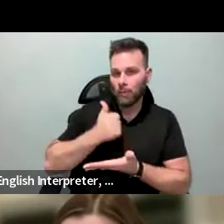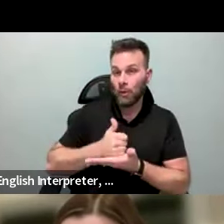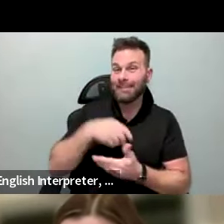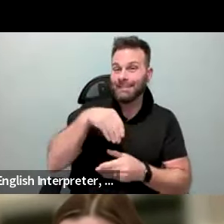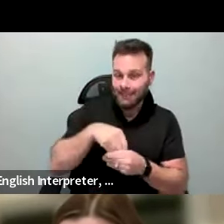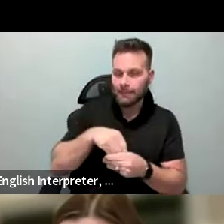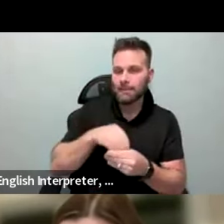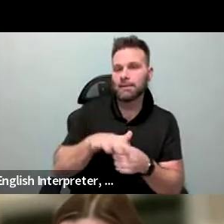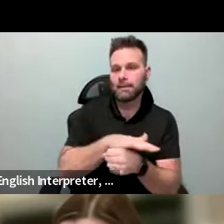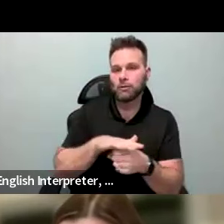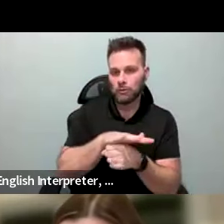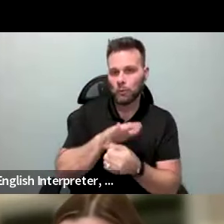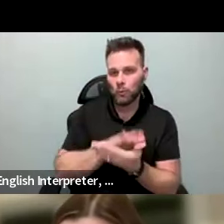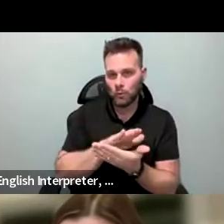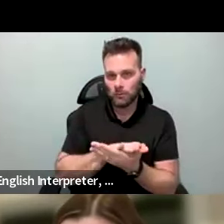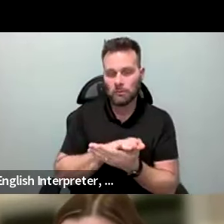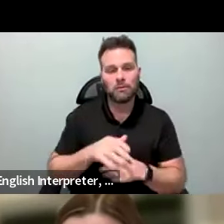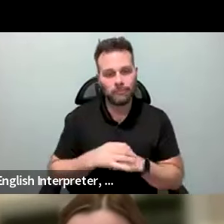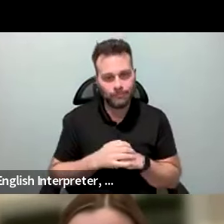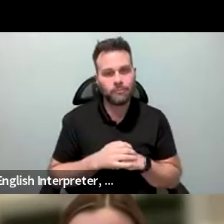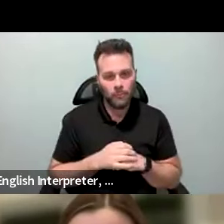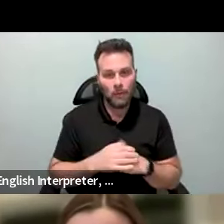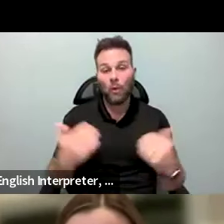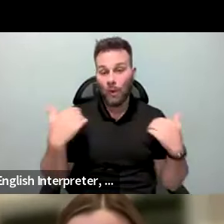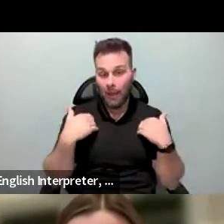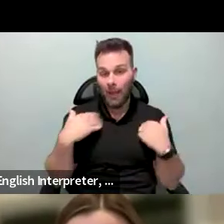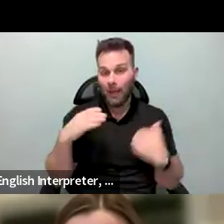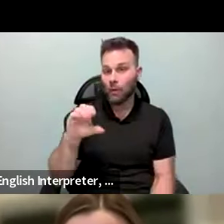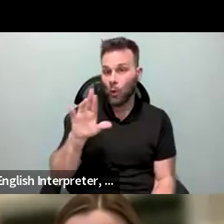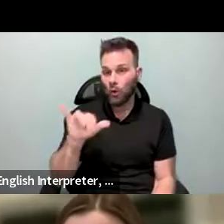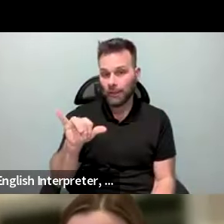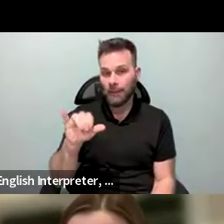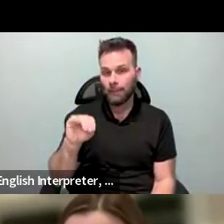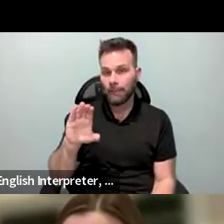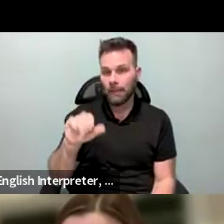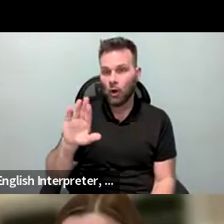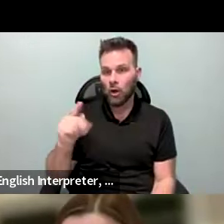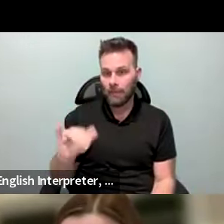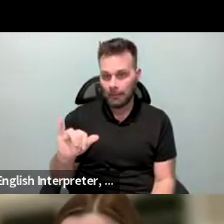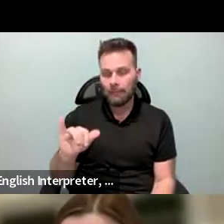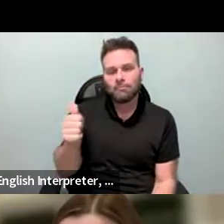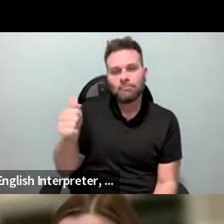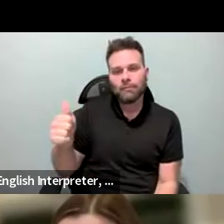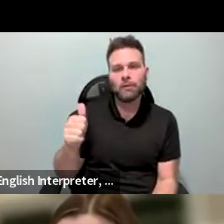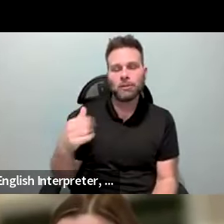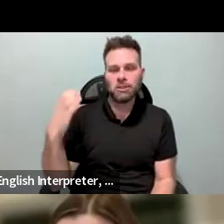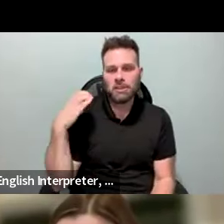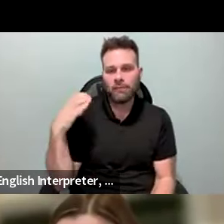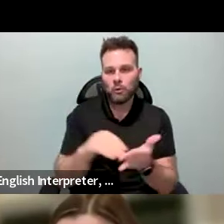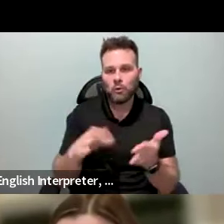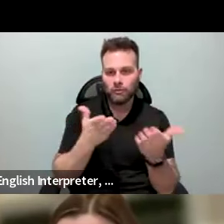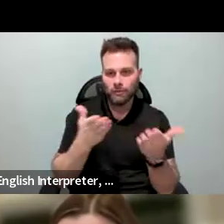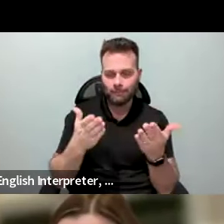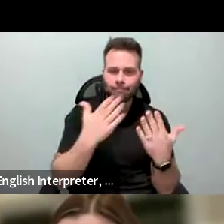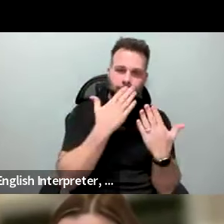schools. And we also have Corey McCarthy, who is the Chief of Student Services, and we're really thankful